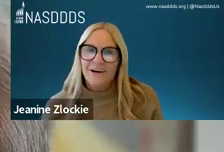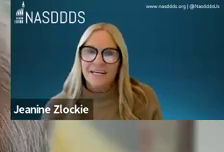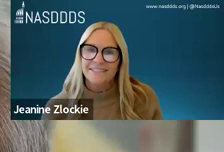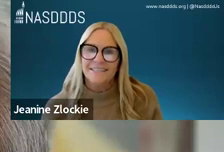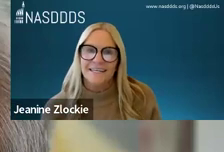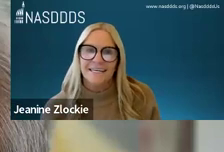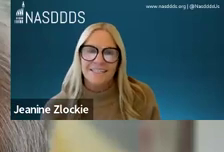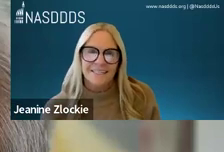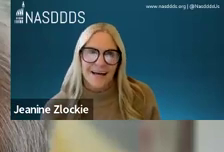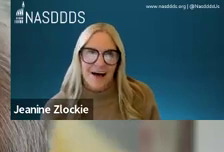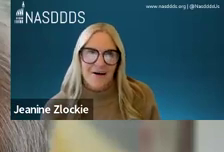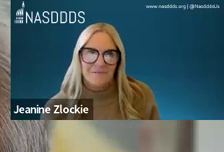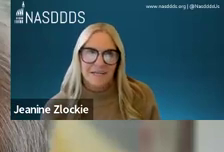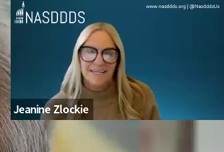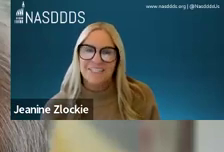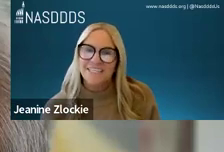There is an